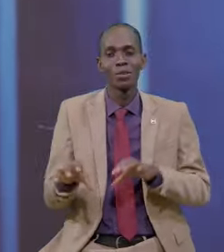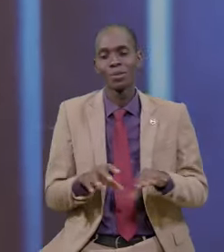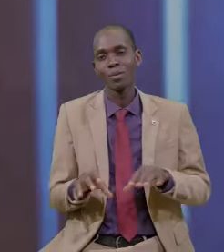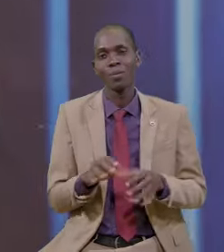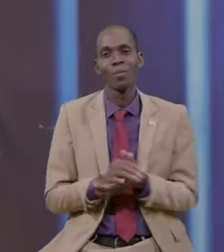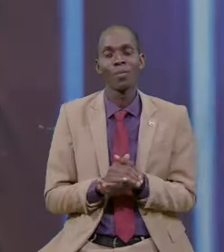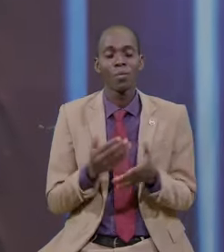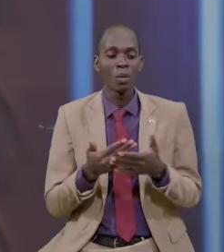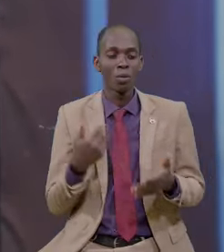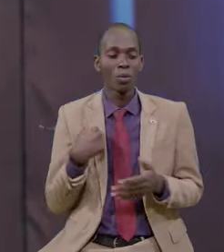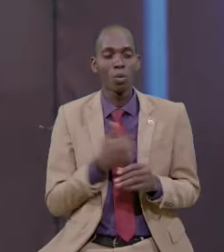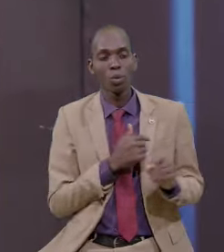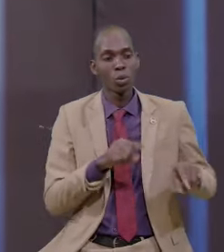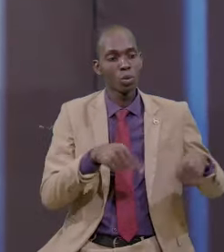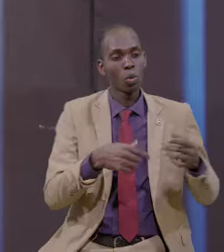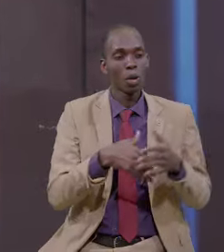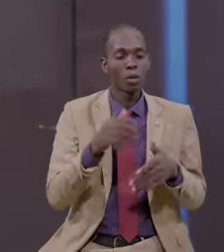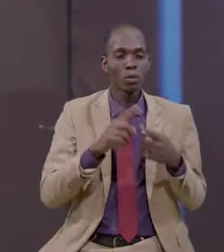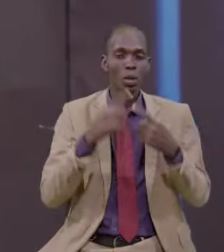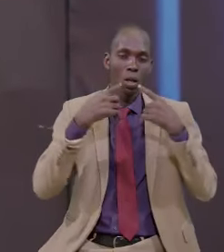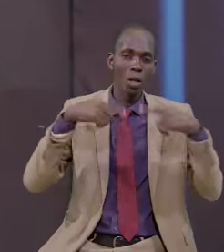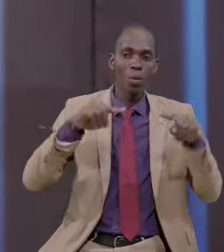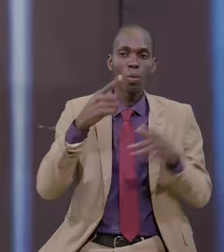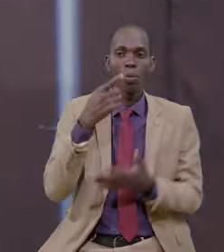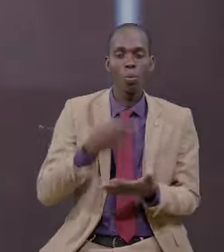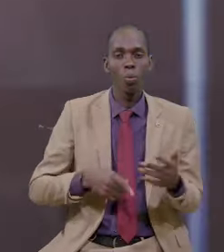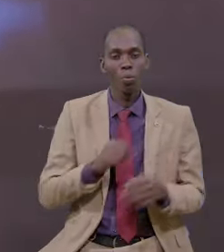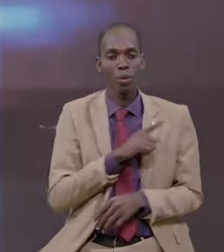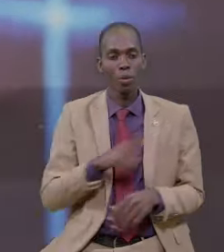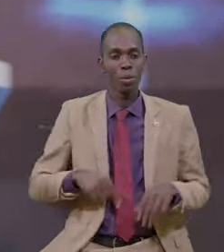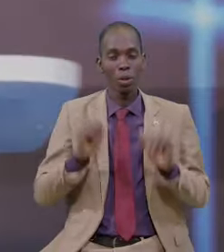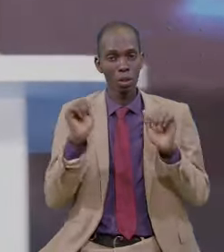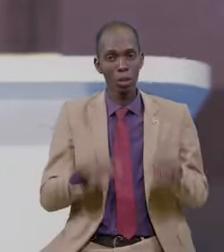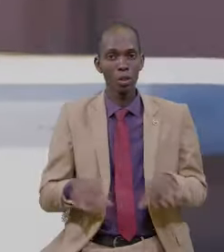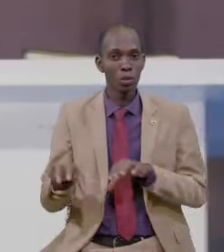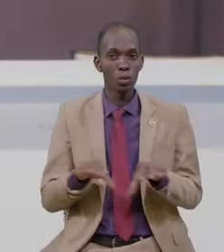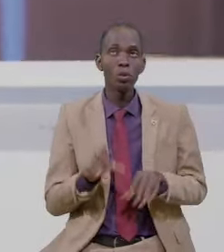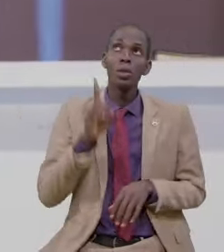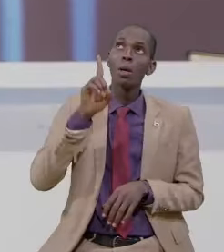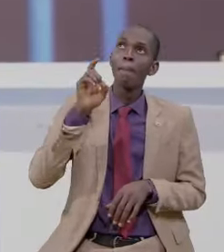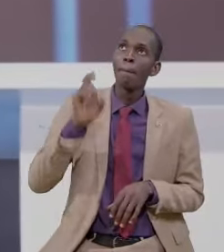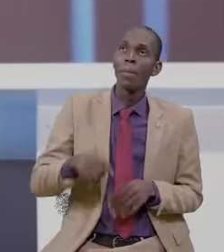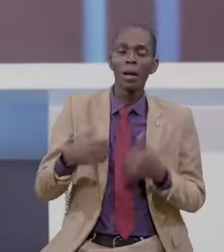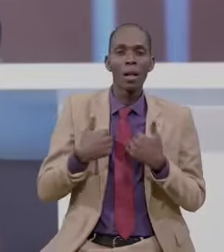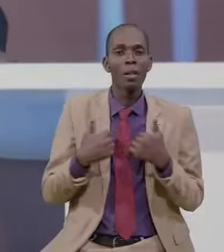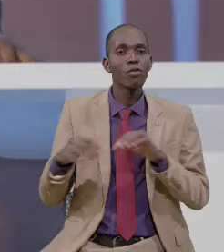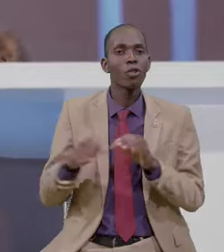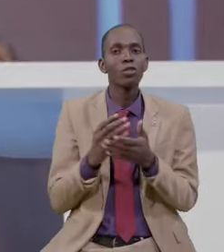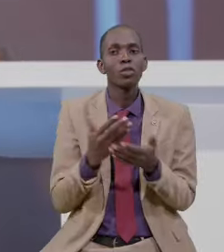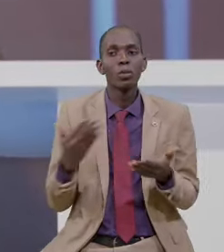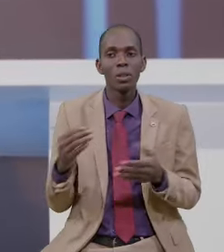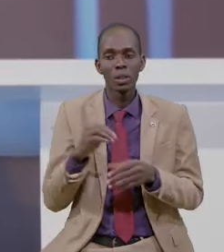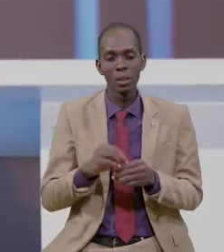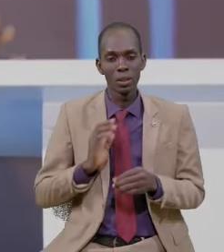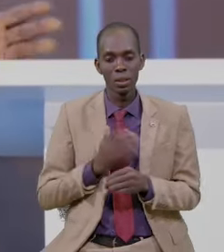out, proclaim what the Lord can do. He must have done something in our